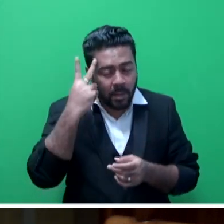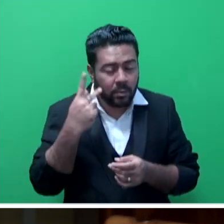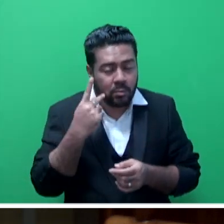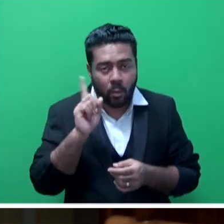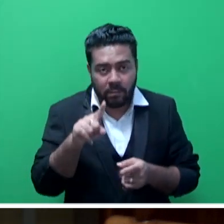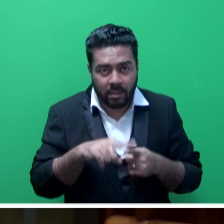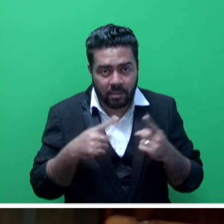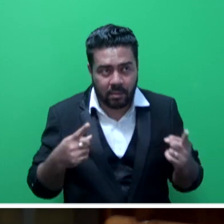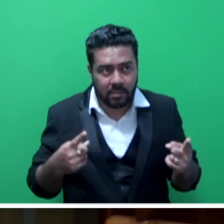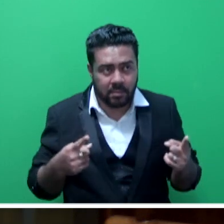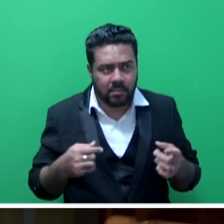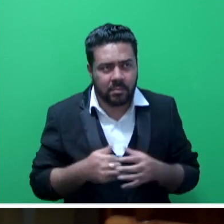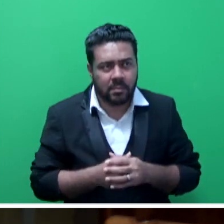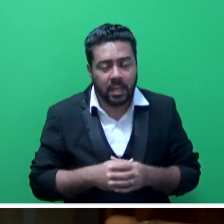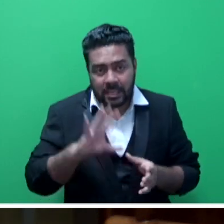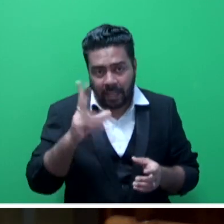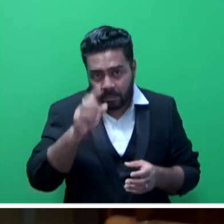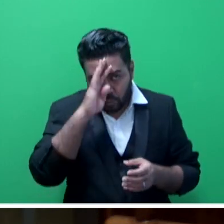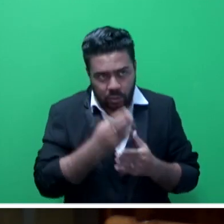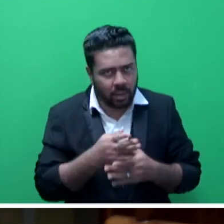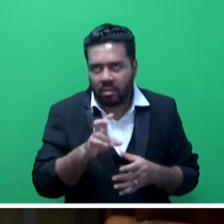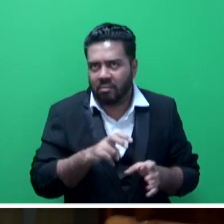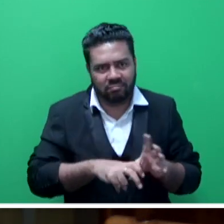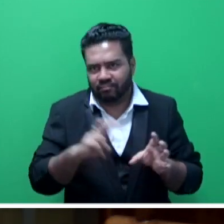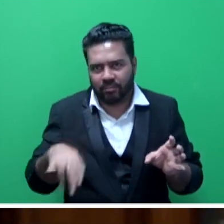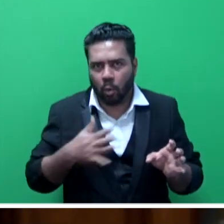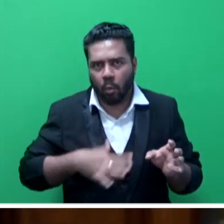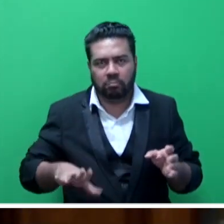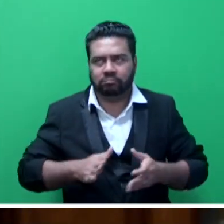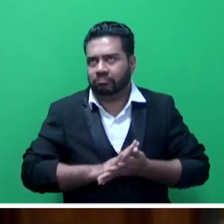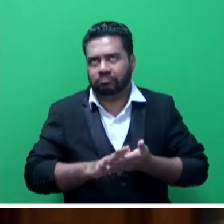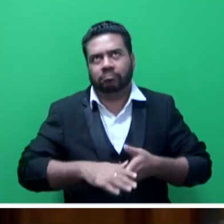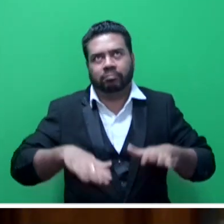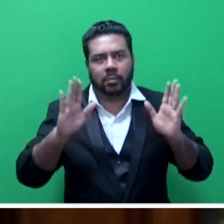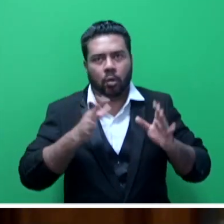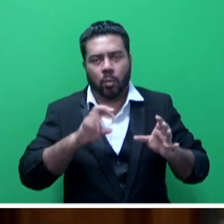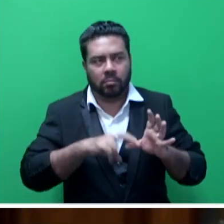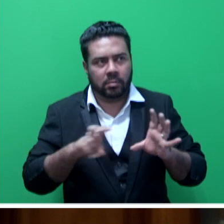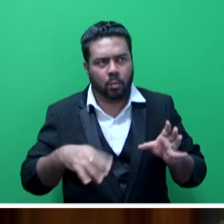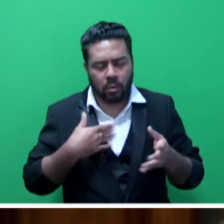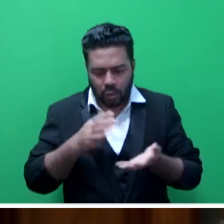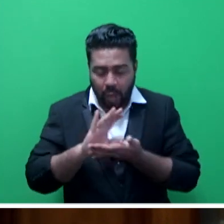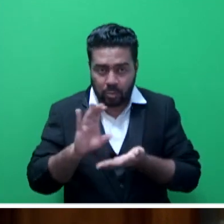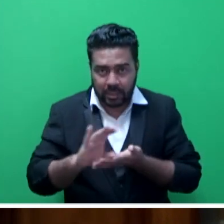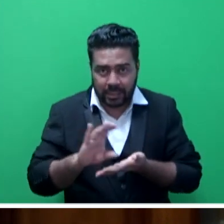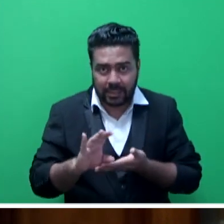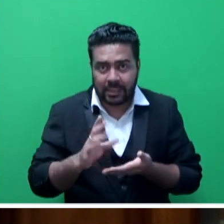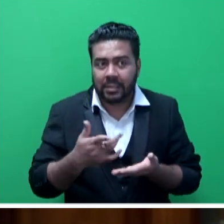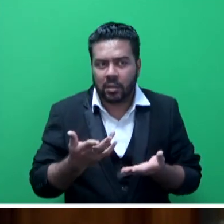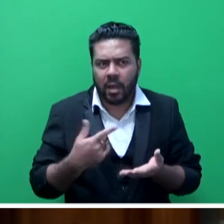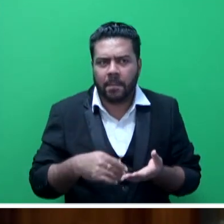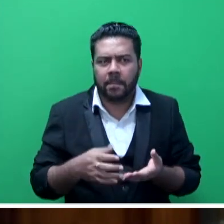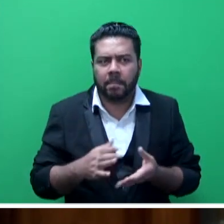out quite clear was some students really don't want to go to school. So these students will be put through counseling, but I'm proud to say that I've